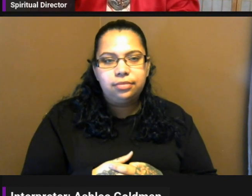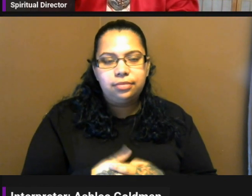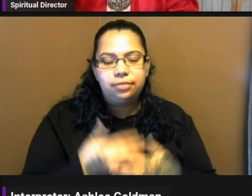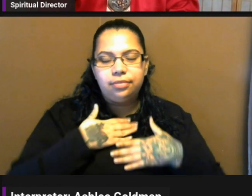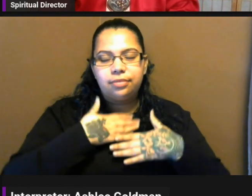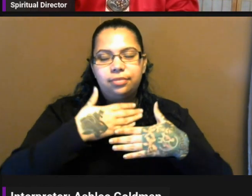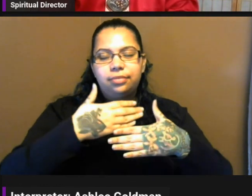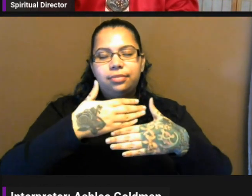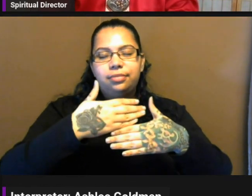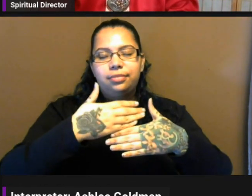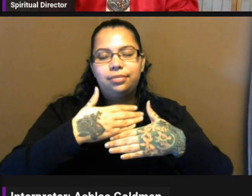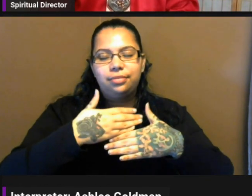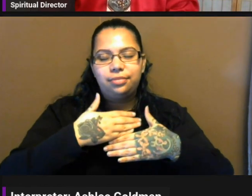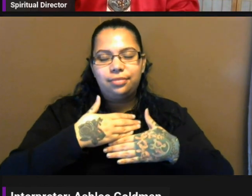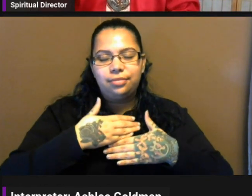Breathe.